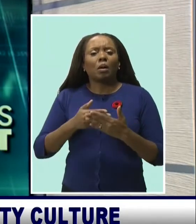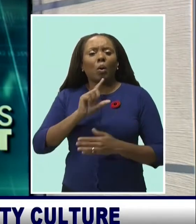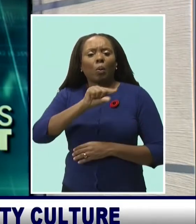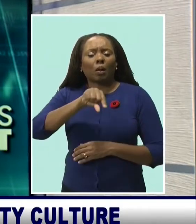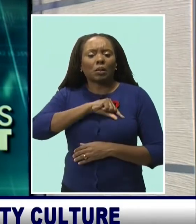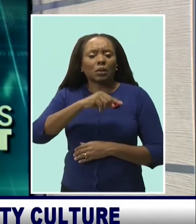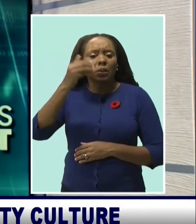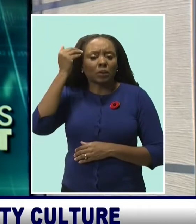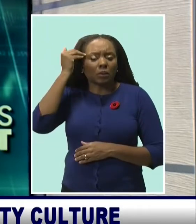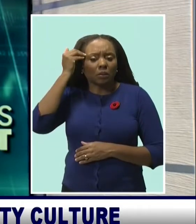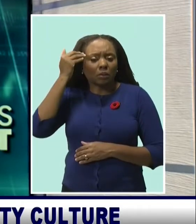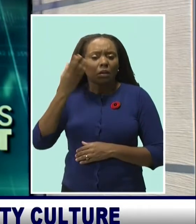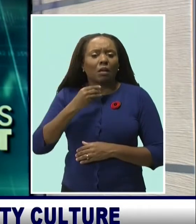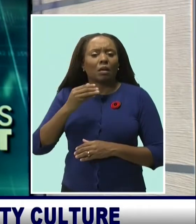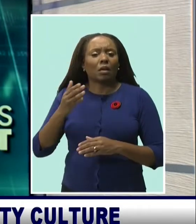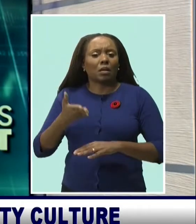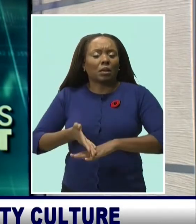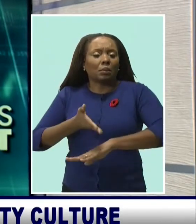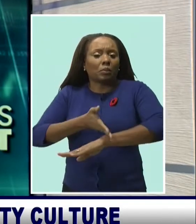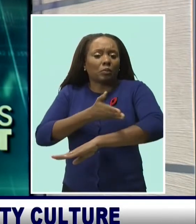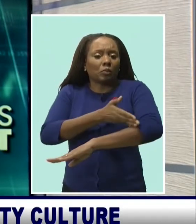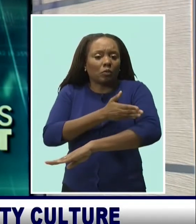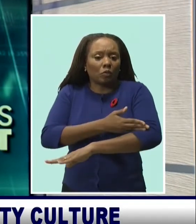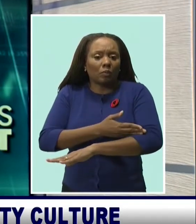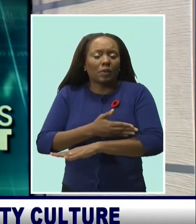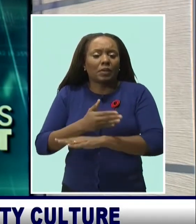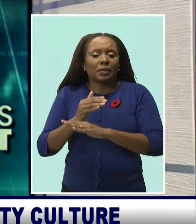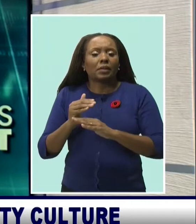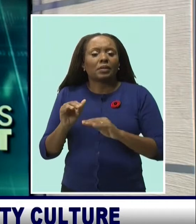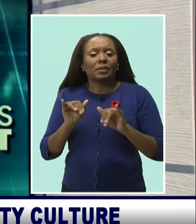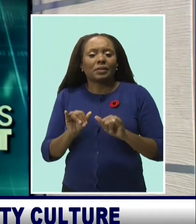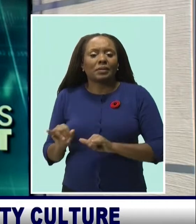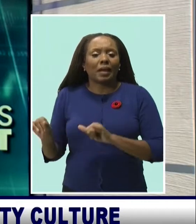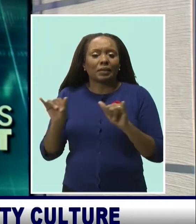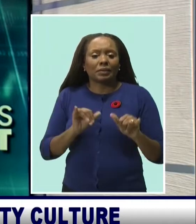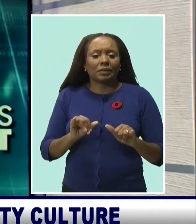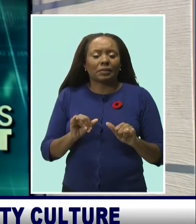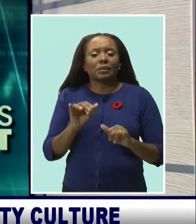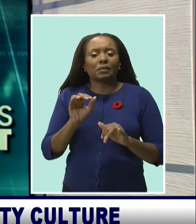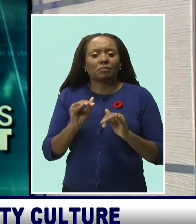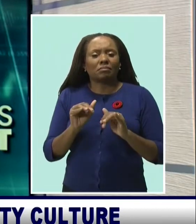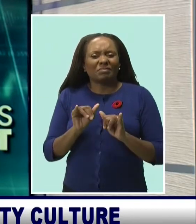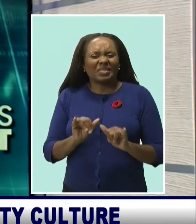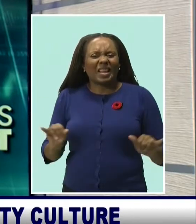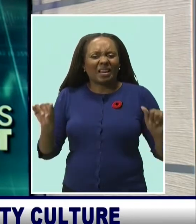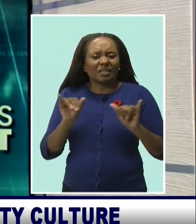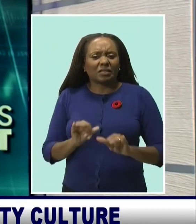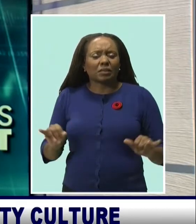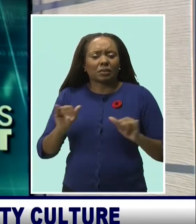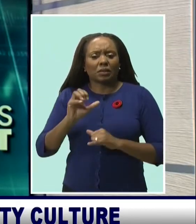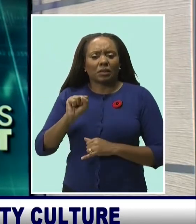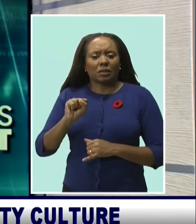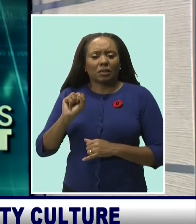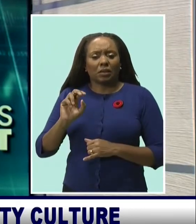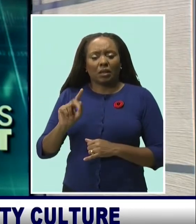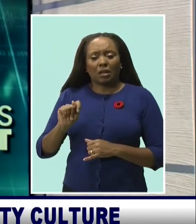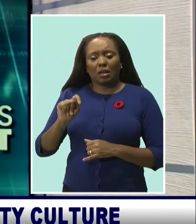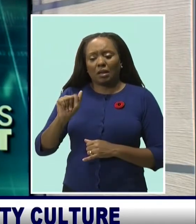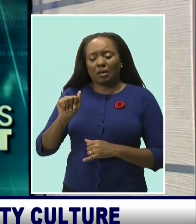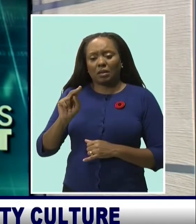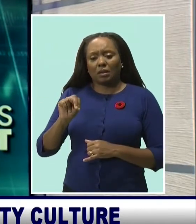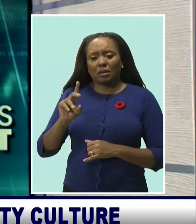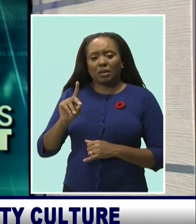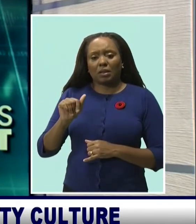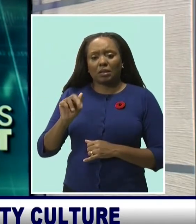continuous improvement of standards as part of its vision for 2021 and beyond. And according to Deputy Director Hayden Rind, building out